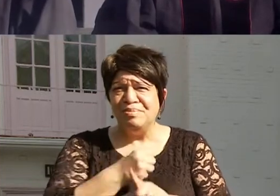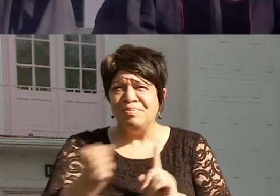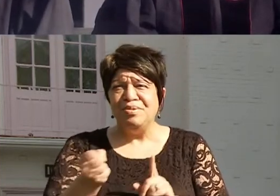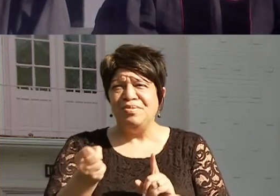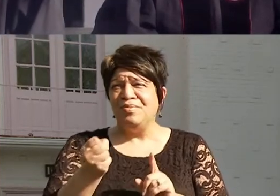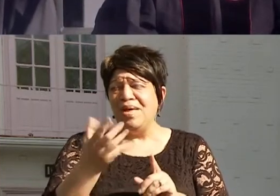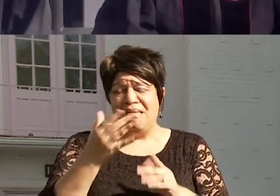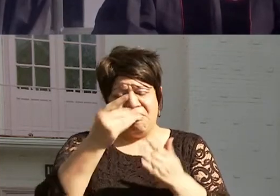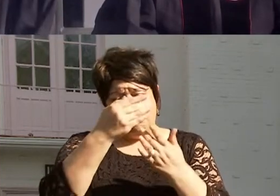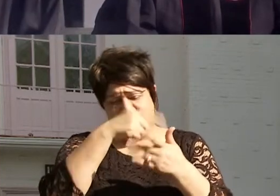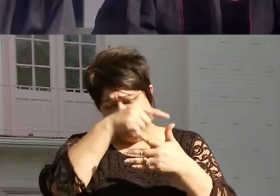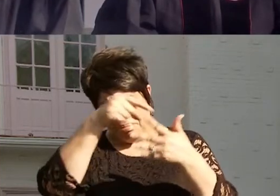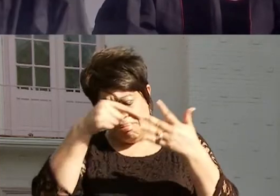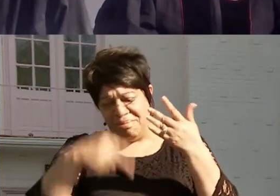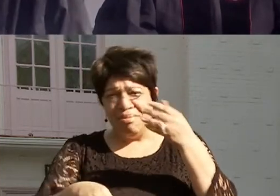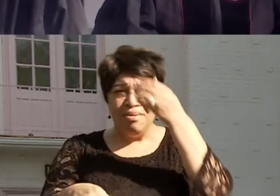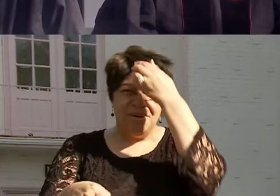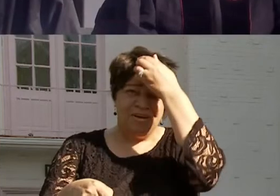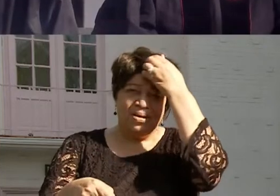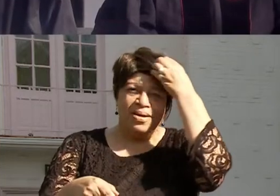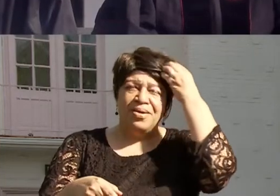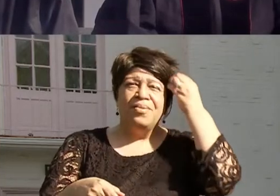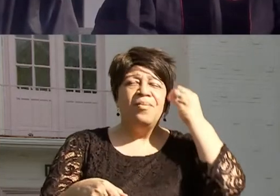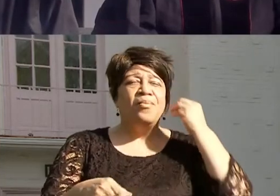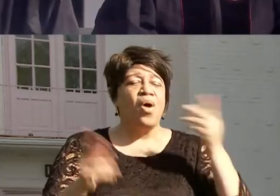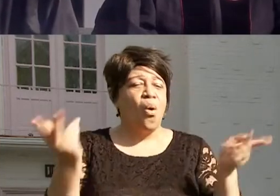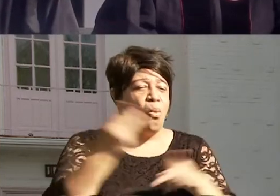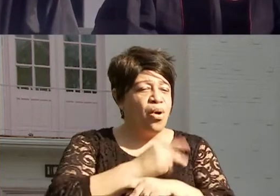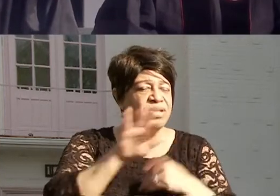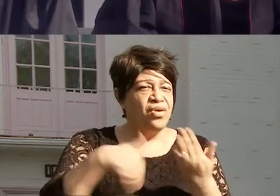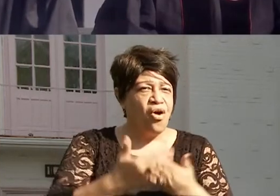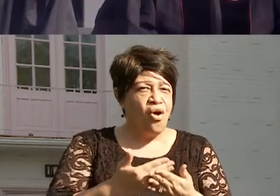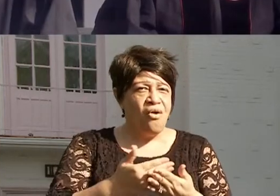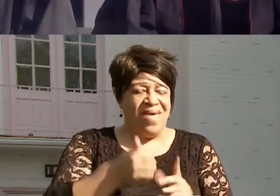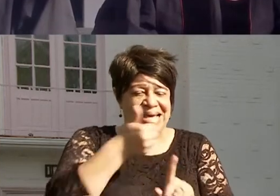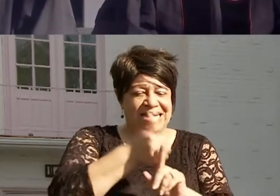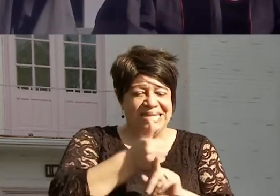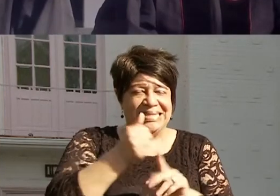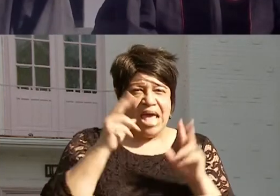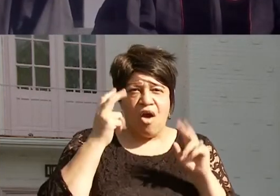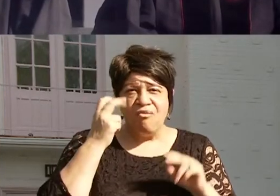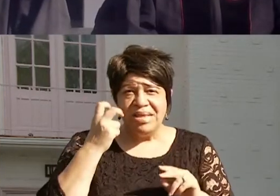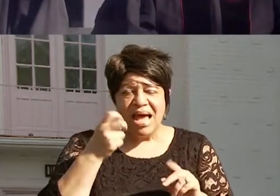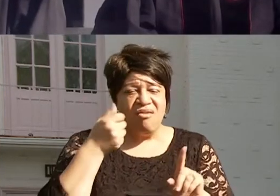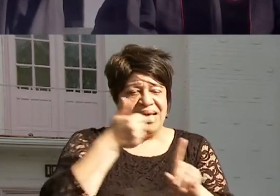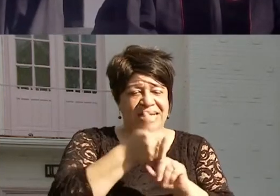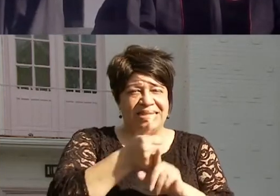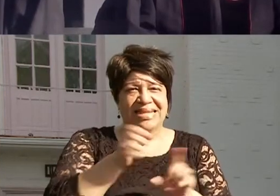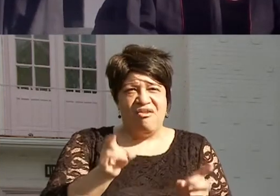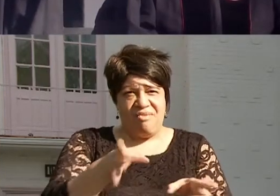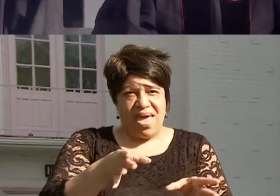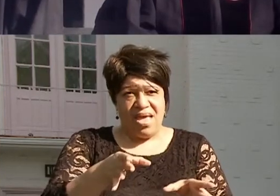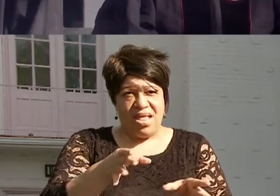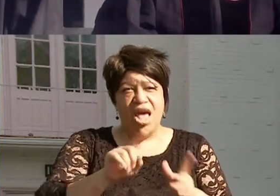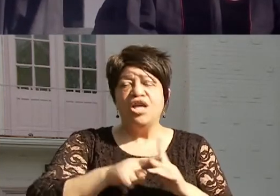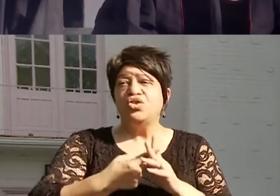and the list goes on, but worst of them all is self-doubt and self-hatred. It starts within you.